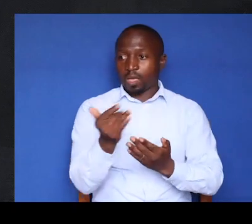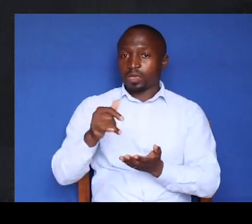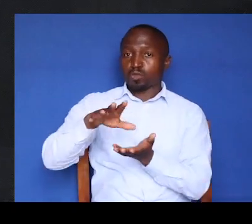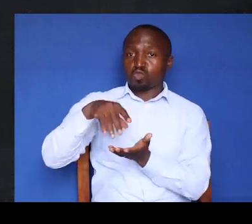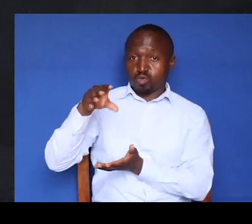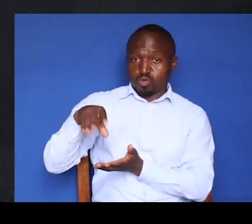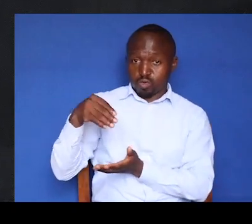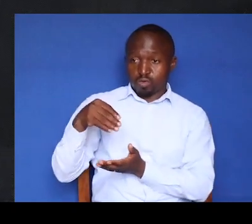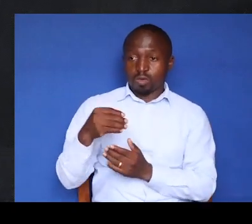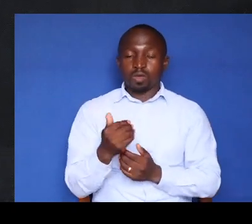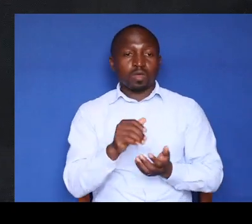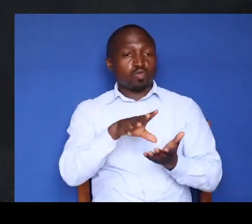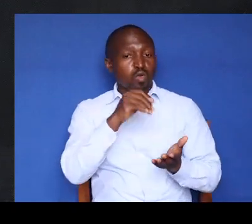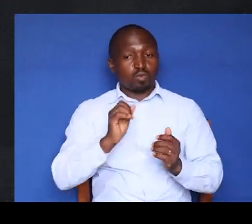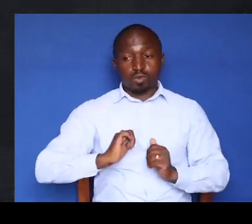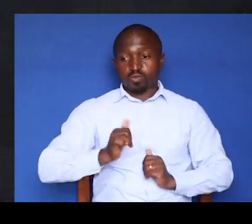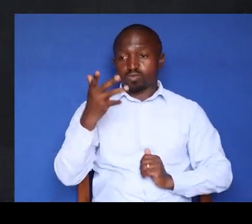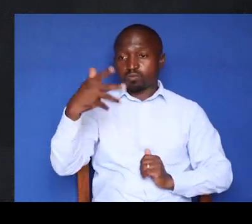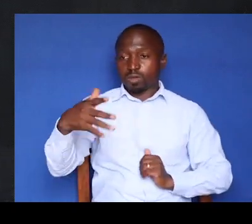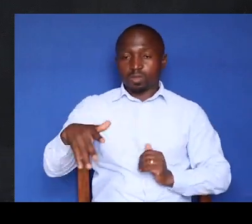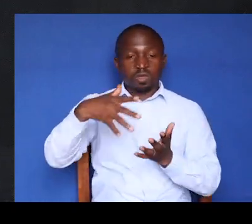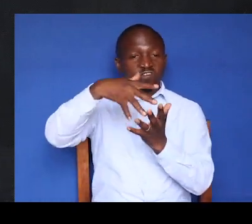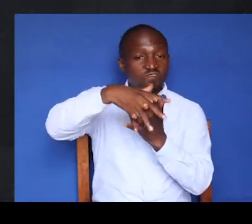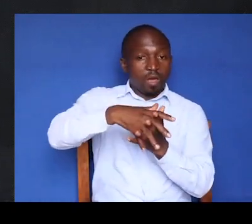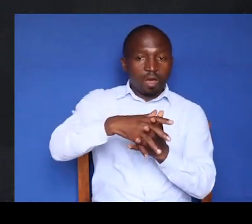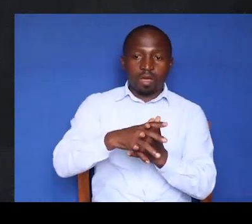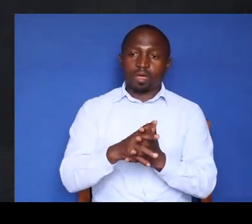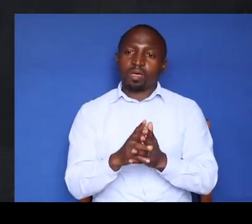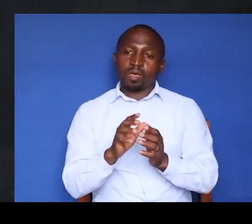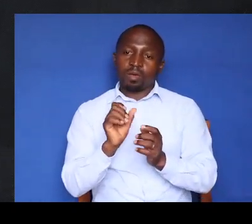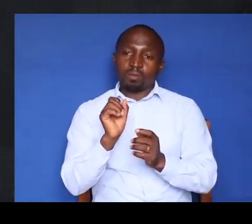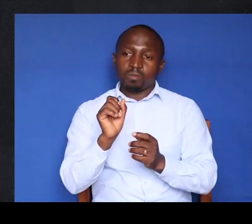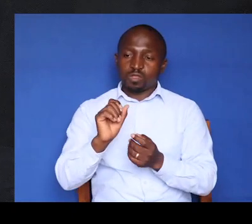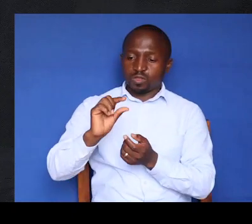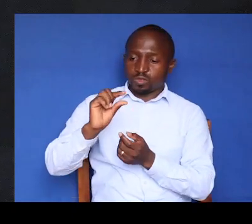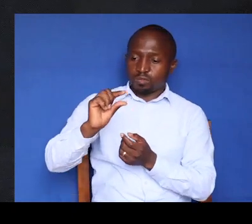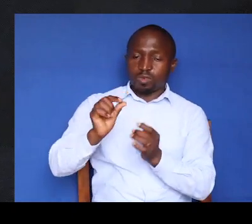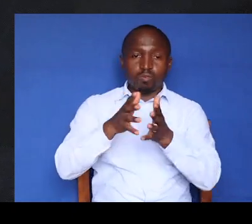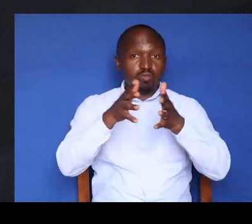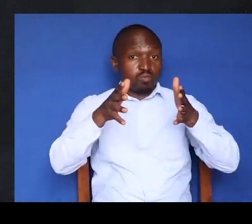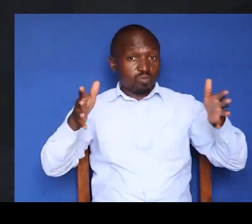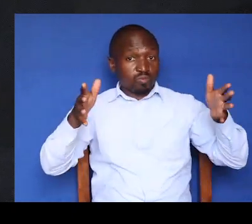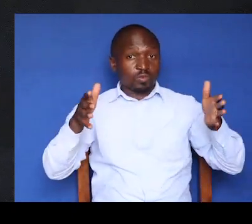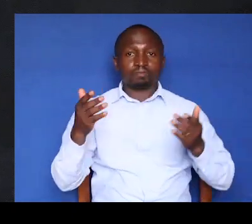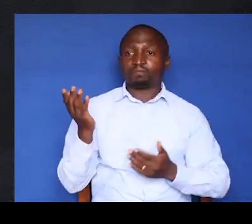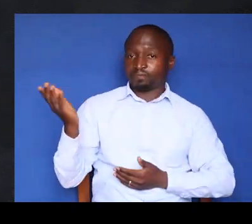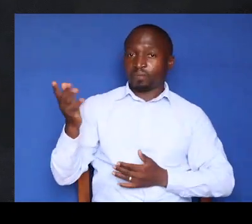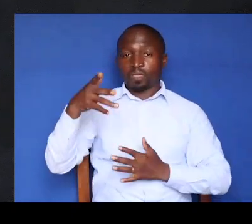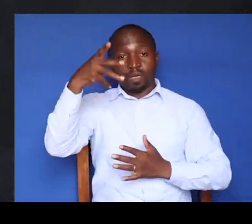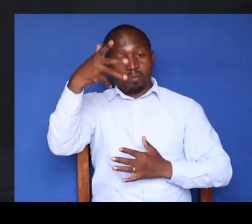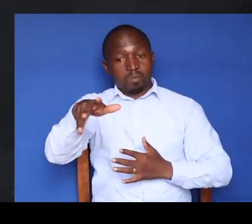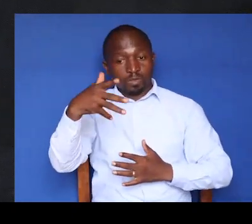permeable by having larger open spaces or pore spaces. Water